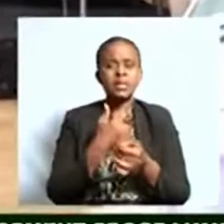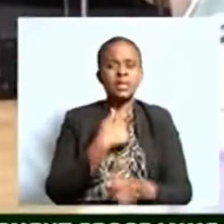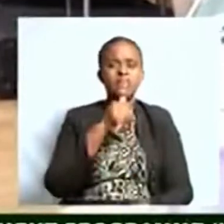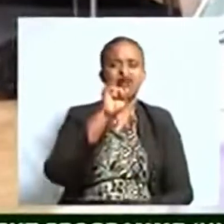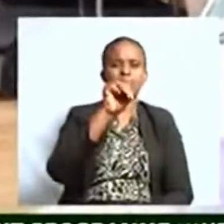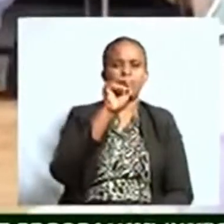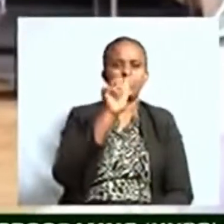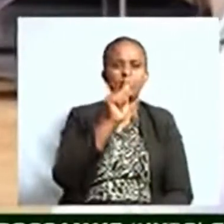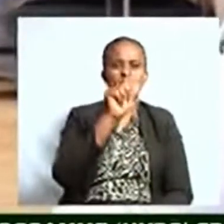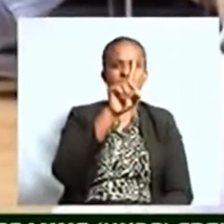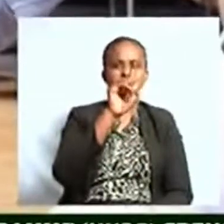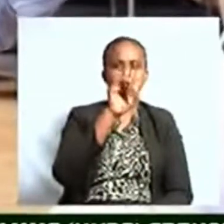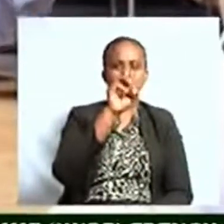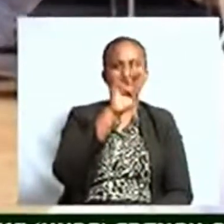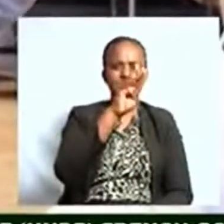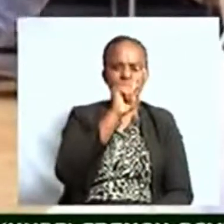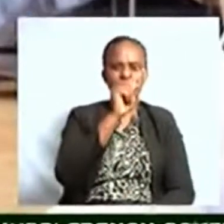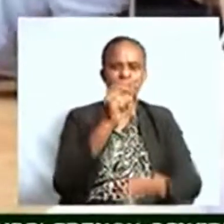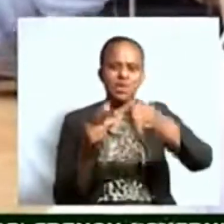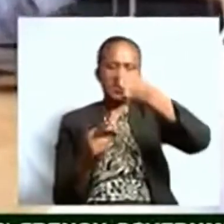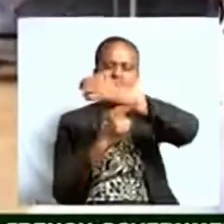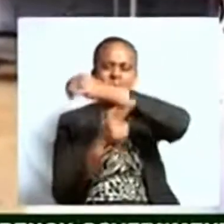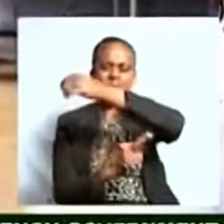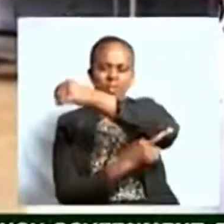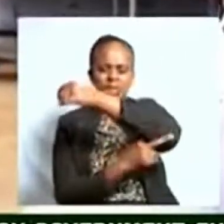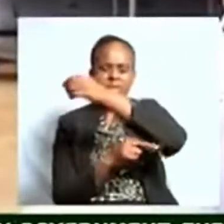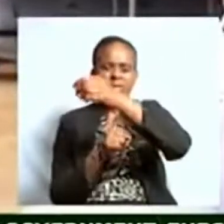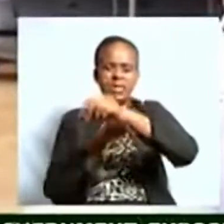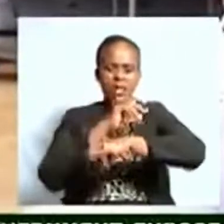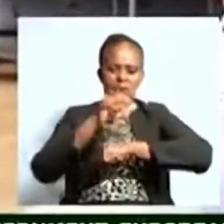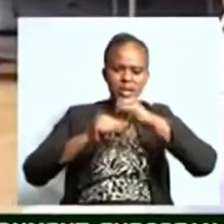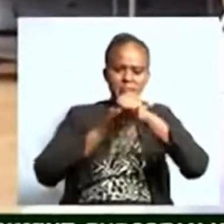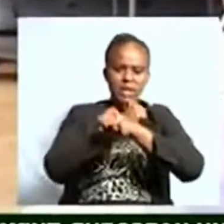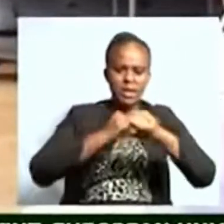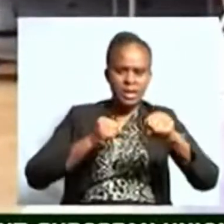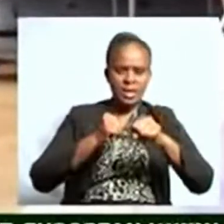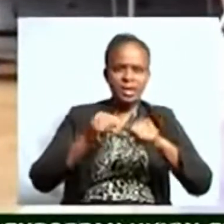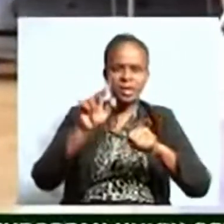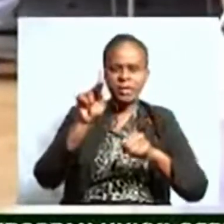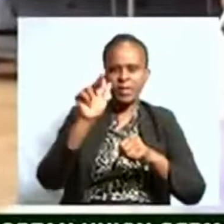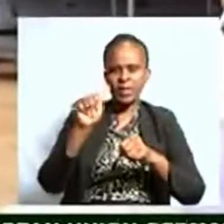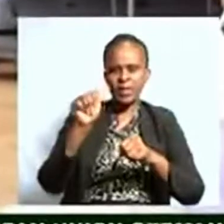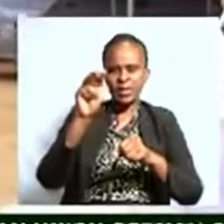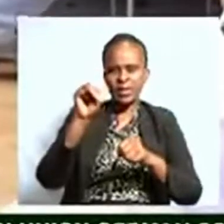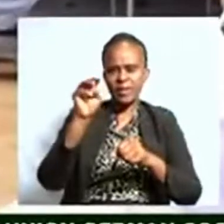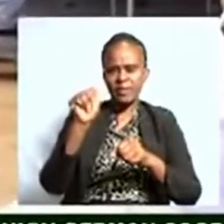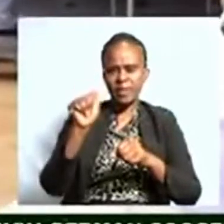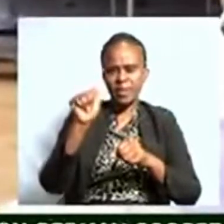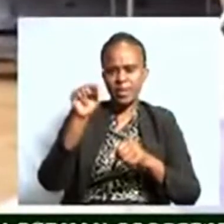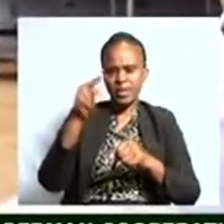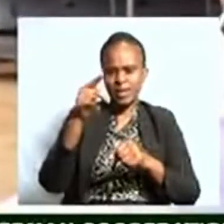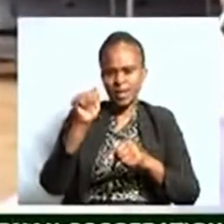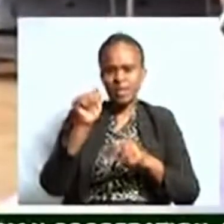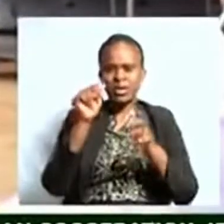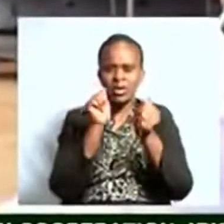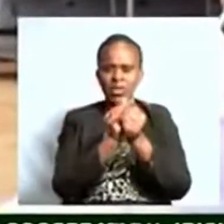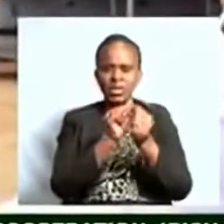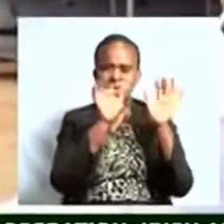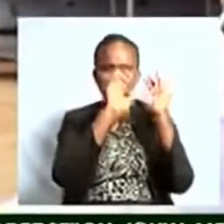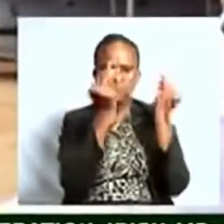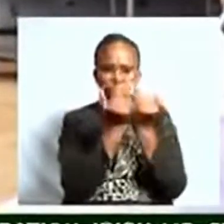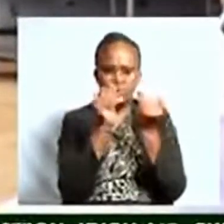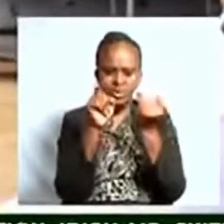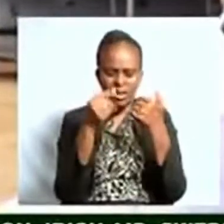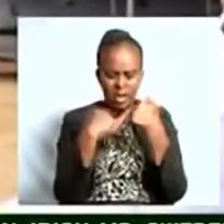that connects Kamanga and Cheston area. There's that stream that we need to have a bridge, and